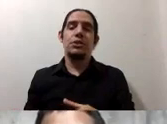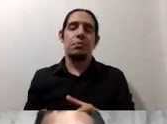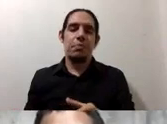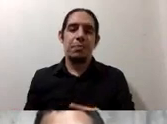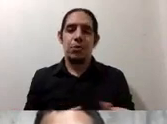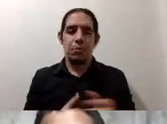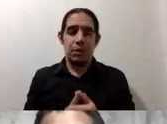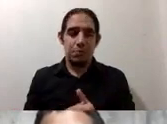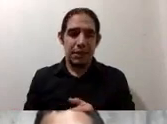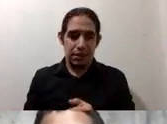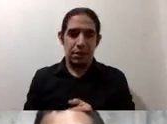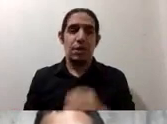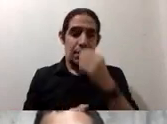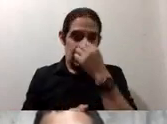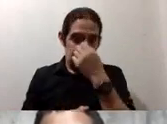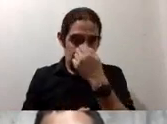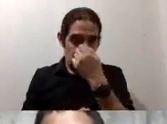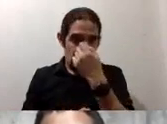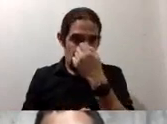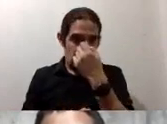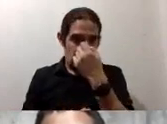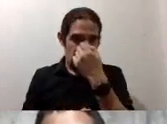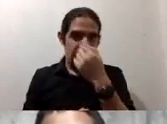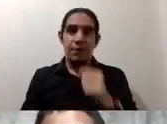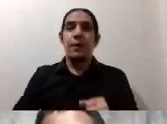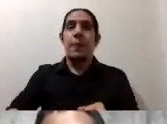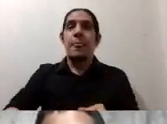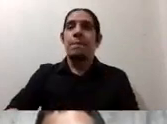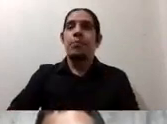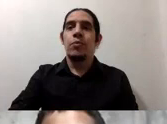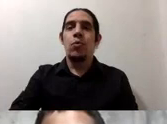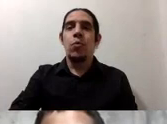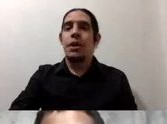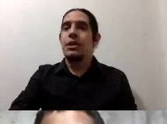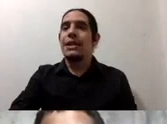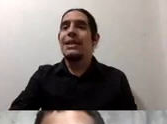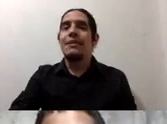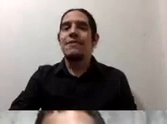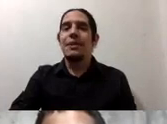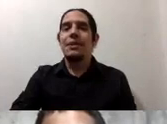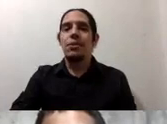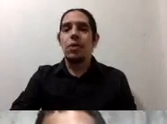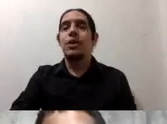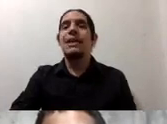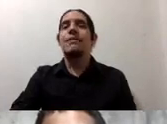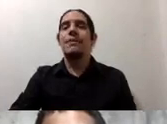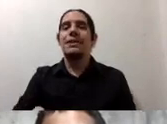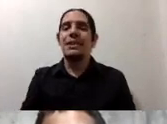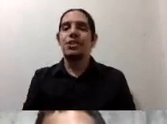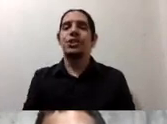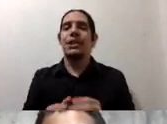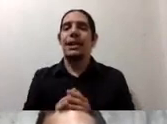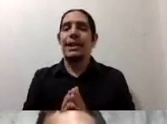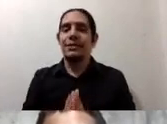which this paper was based on, was what are